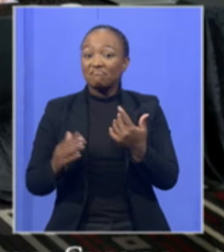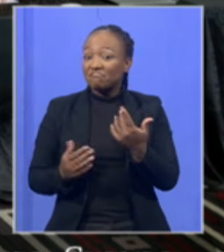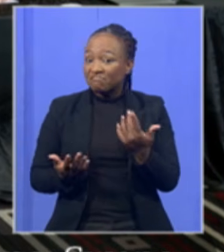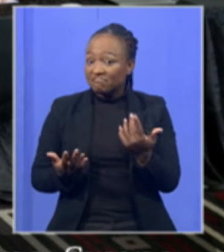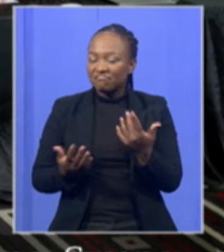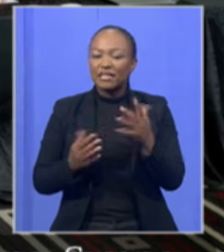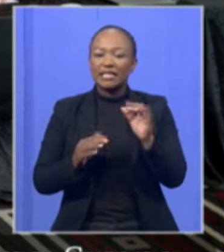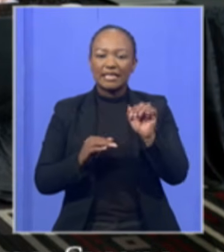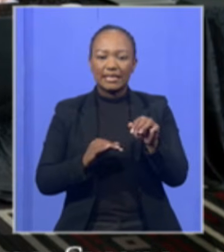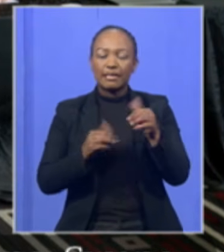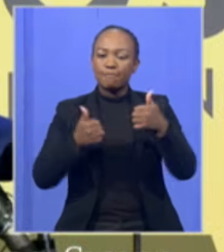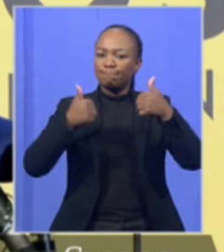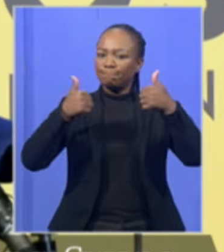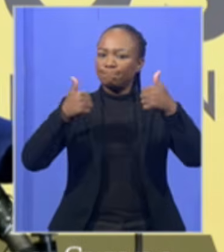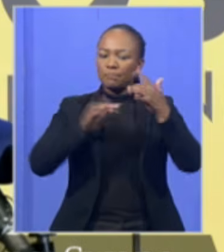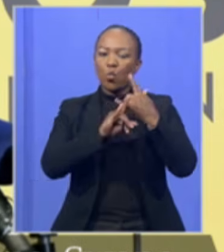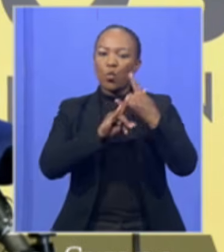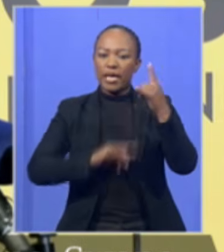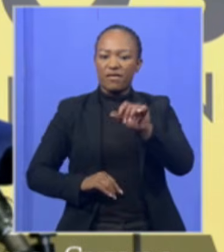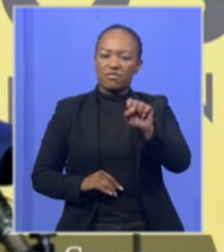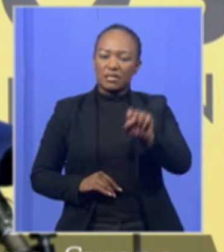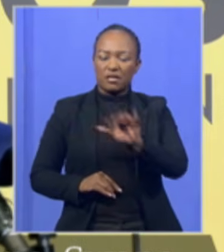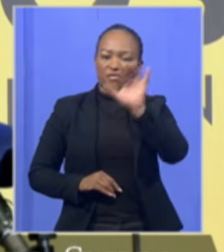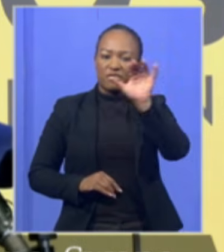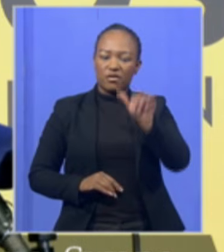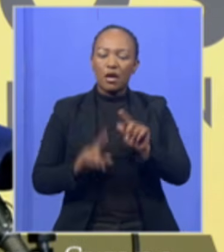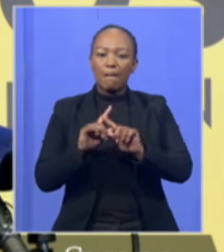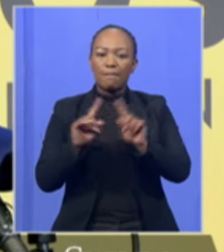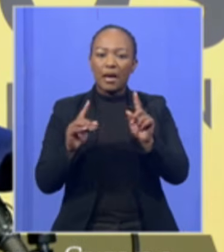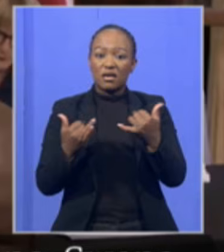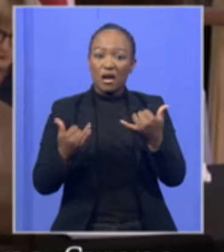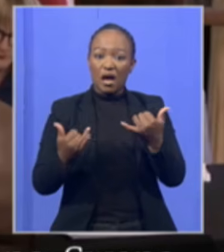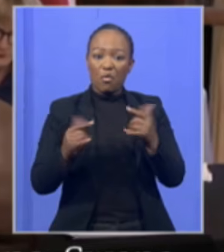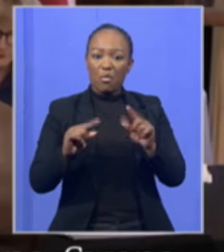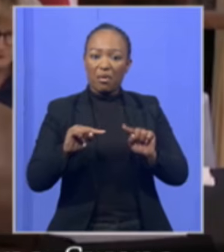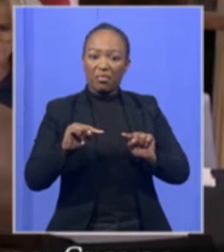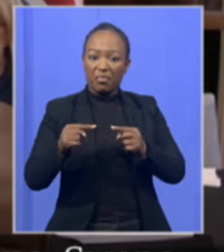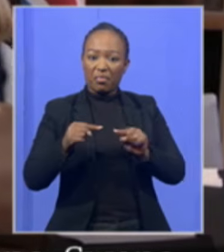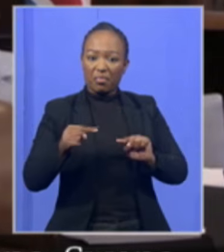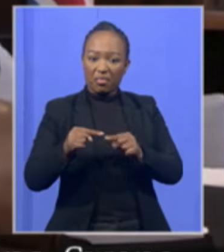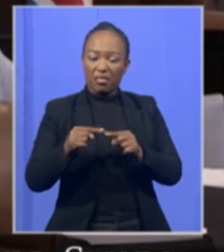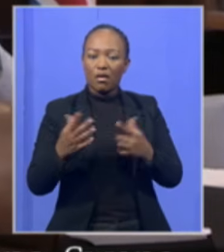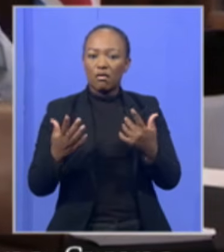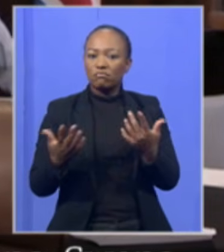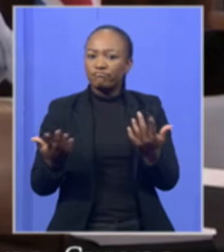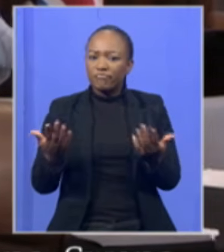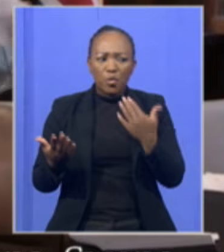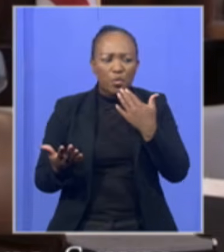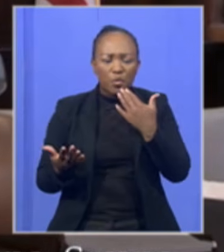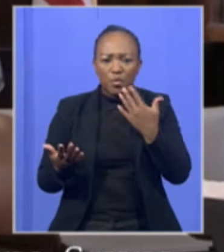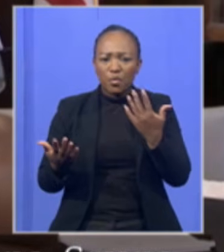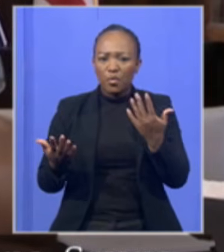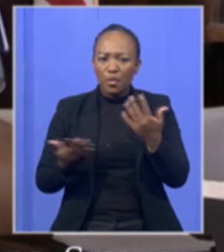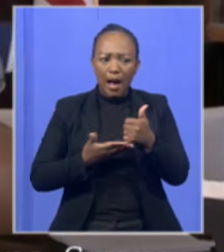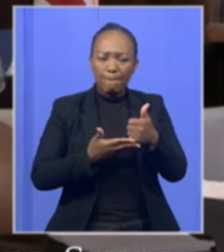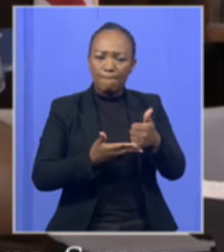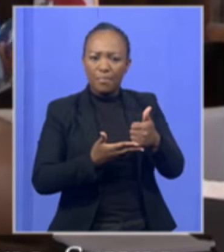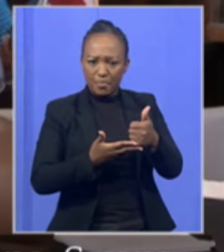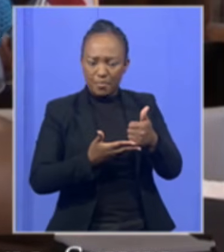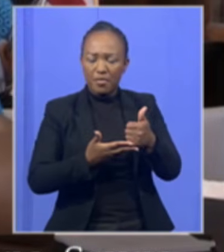le phenyo go maAforika Borwa otlhe go bonala go na le dingangisano tsa gore ke mang tota a nnile le seabe sa botlhokwa go